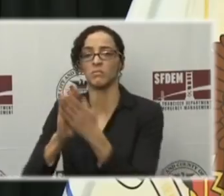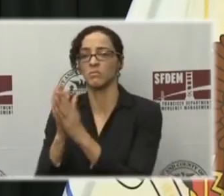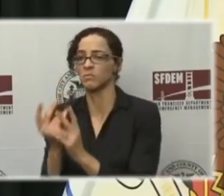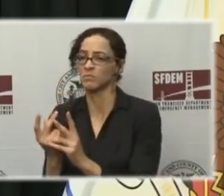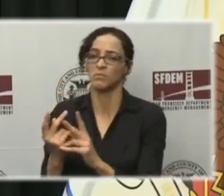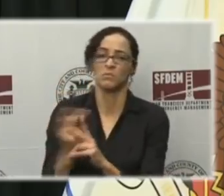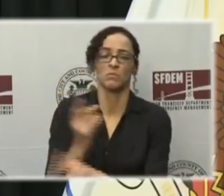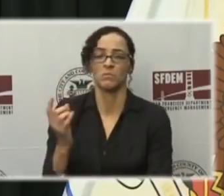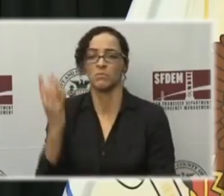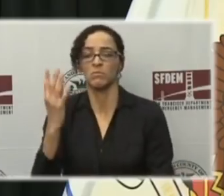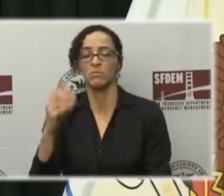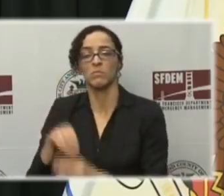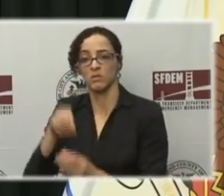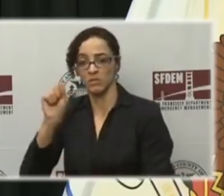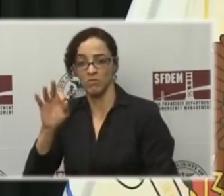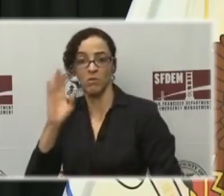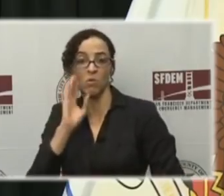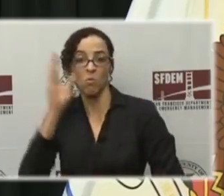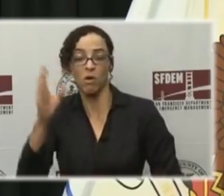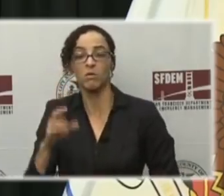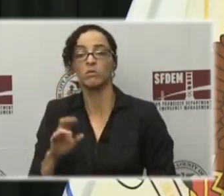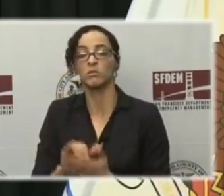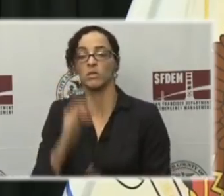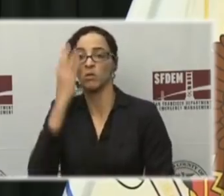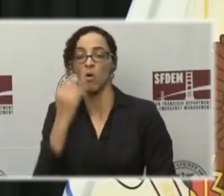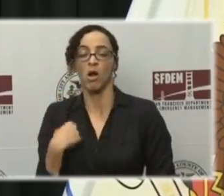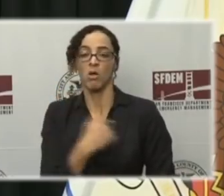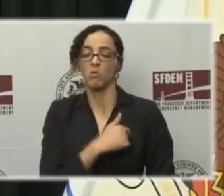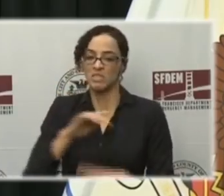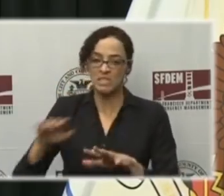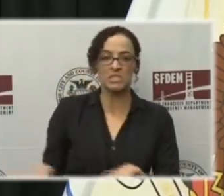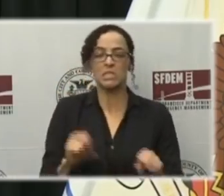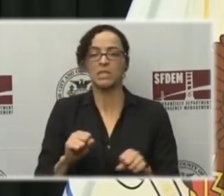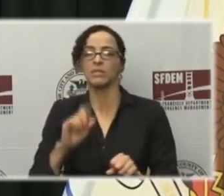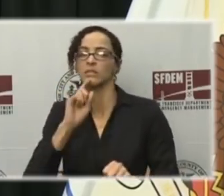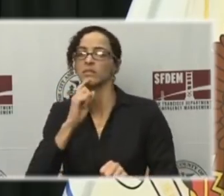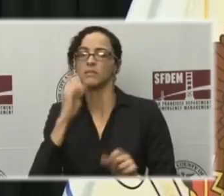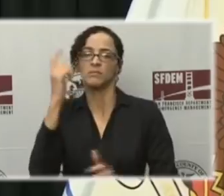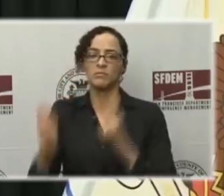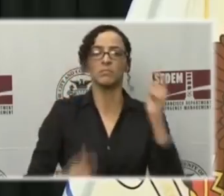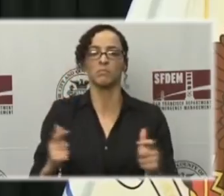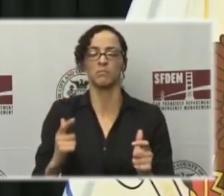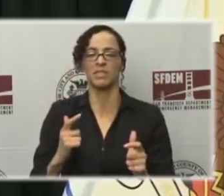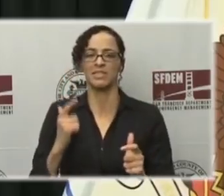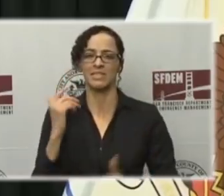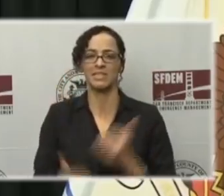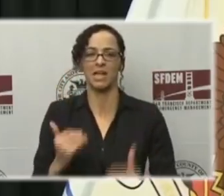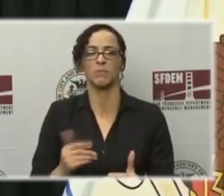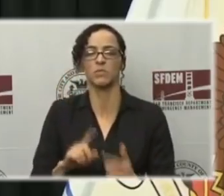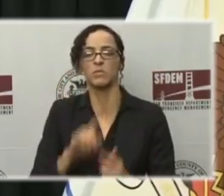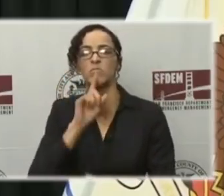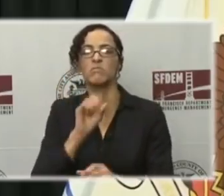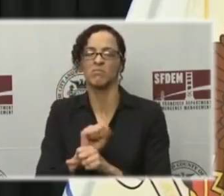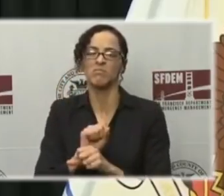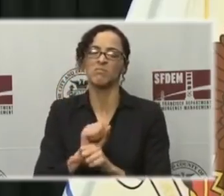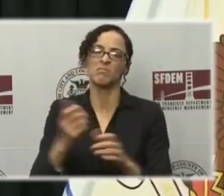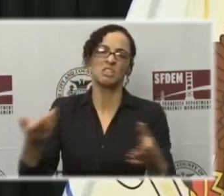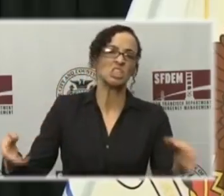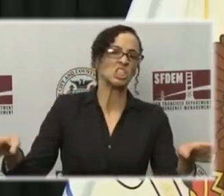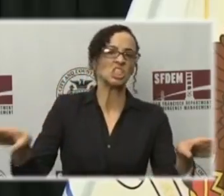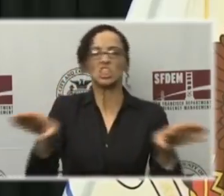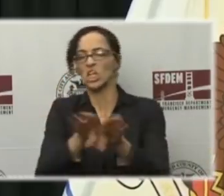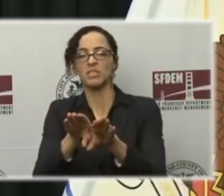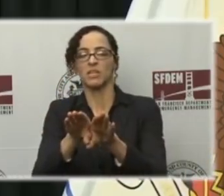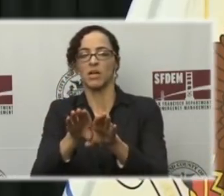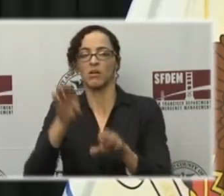such drastic steps to, in essence, pretty much shut down San Francisco has everything to do